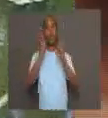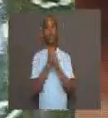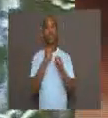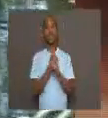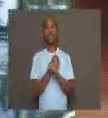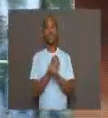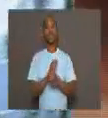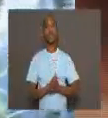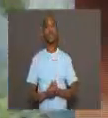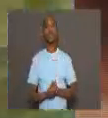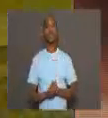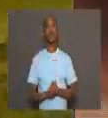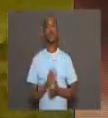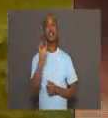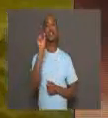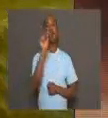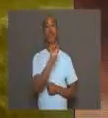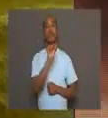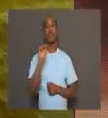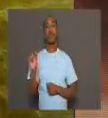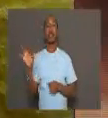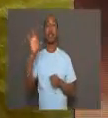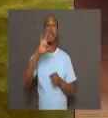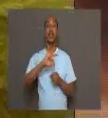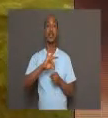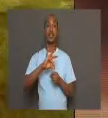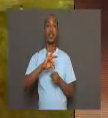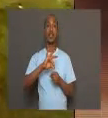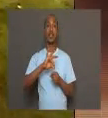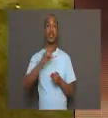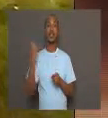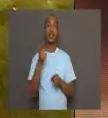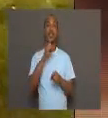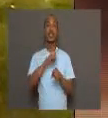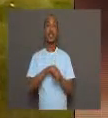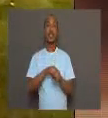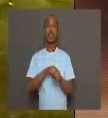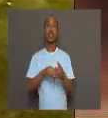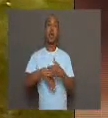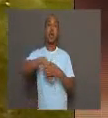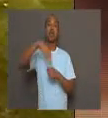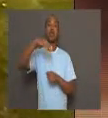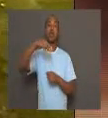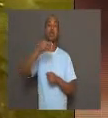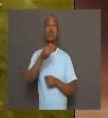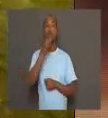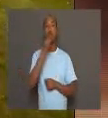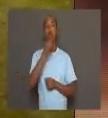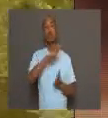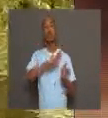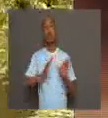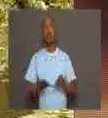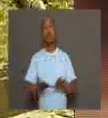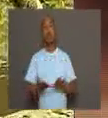photosynthesize. Therefore, the plants eventually run out of food,